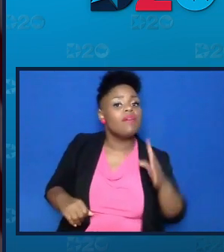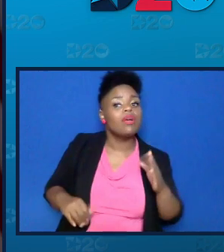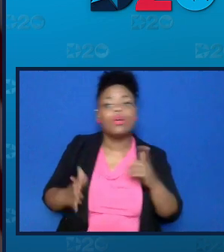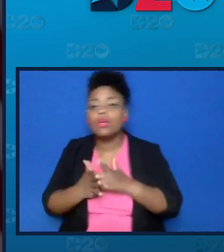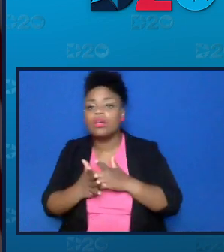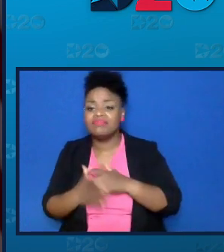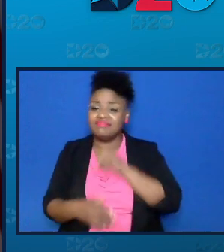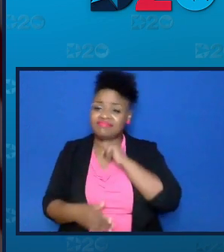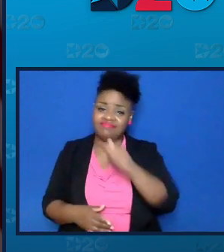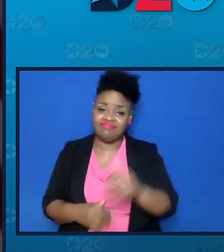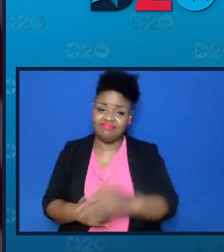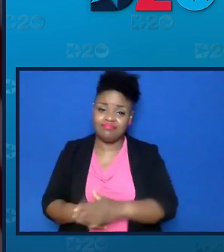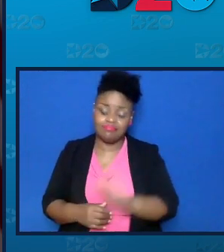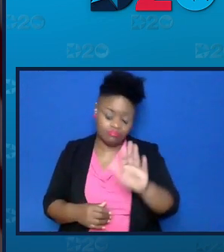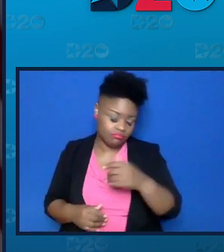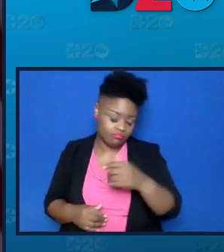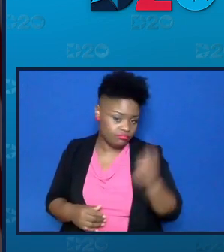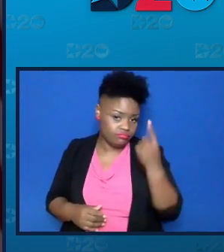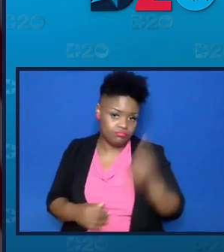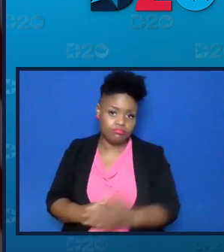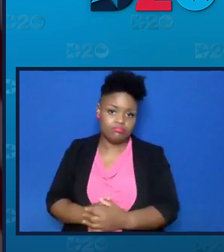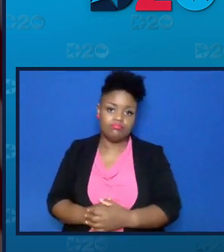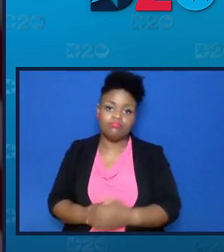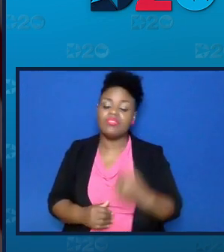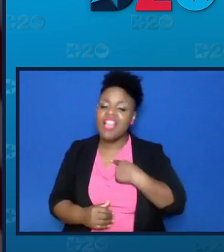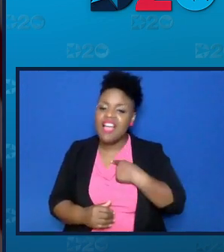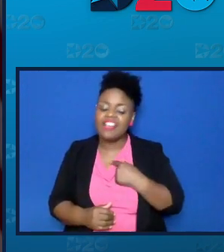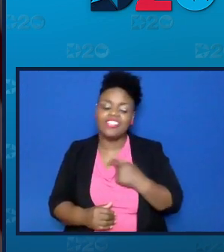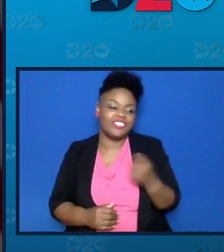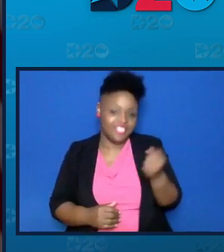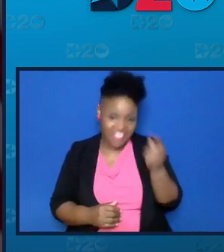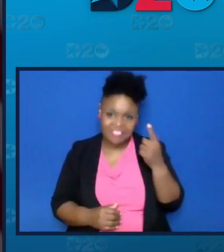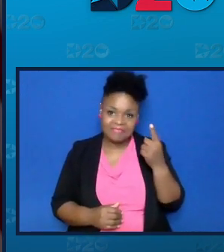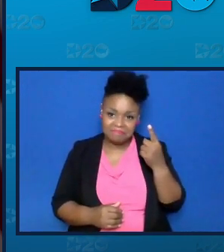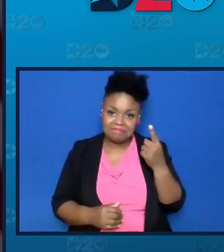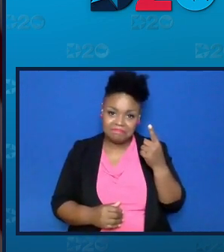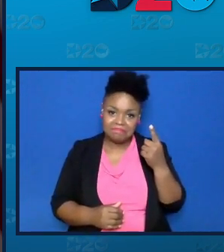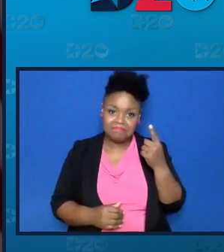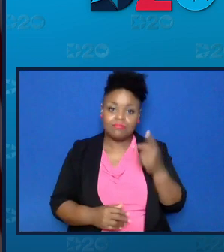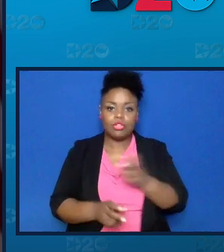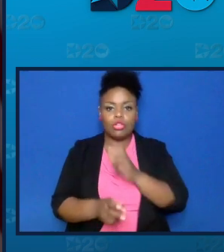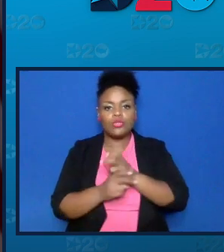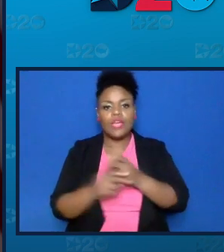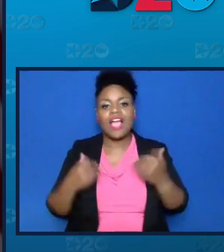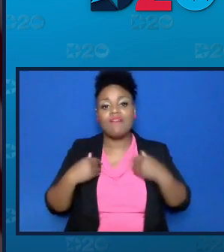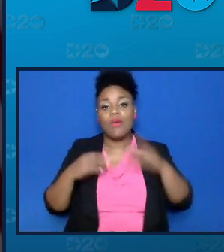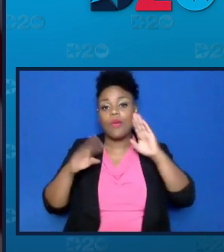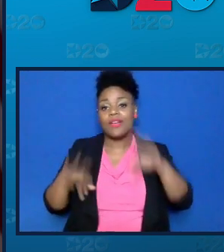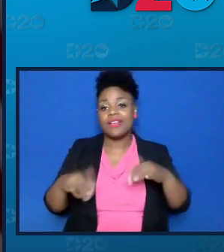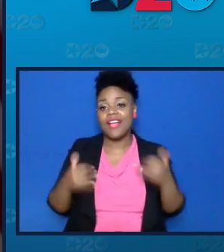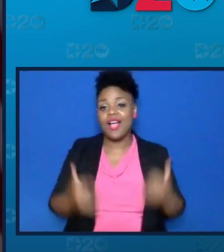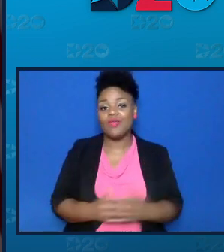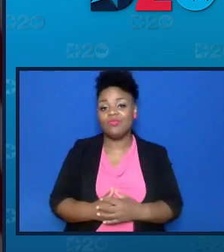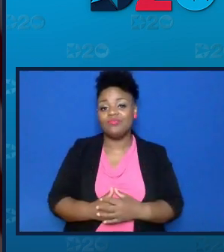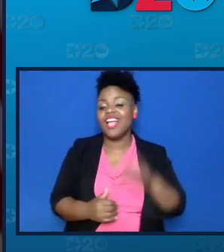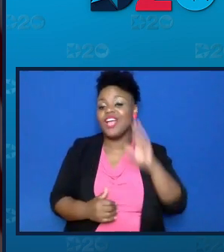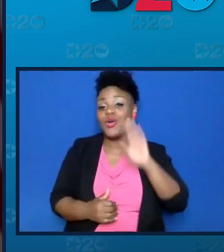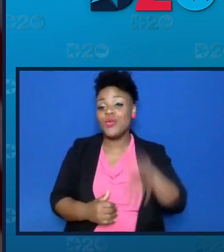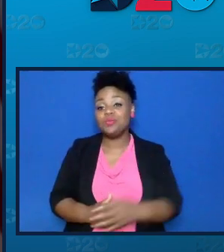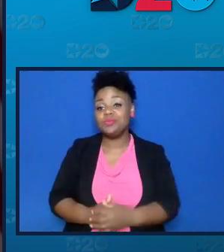Look, I understand. I understand how hard it is to have any hope right now. On this summer